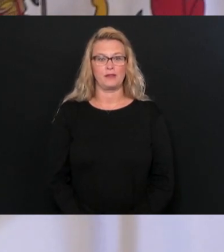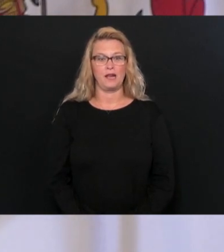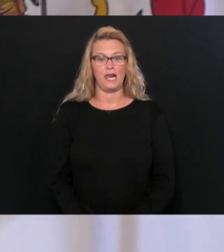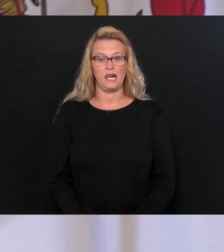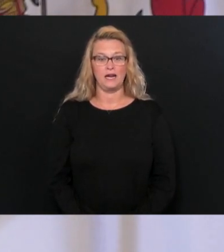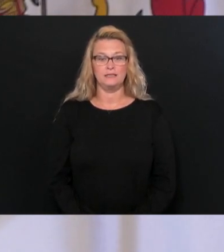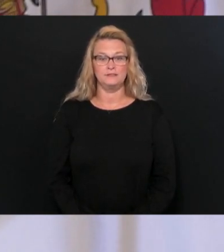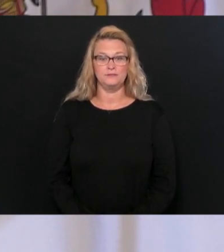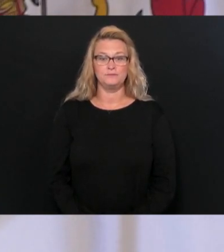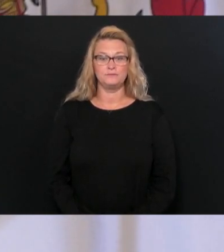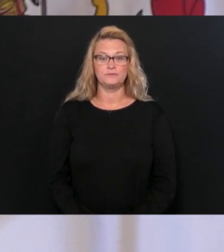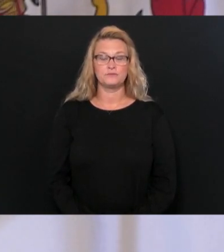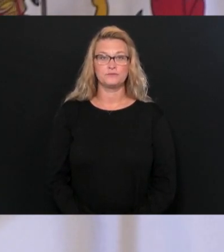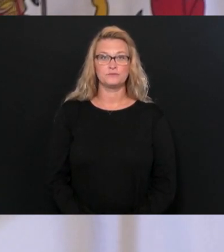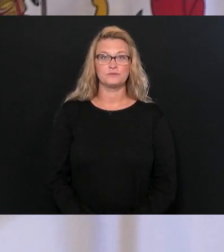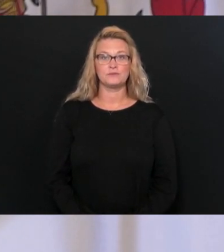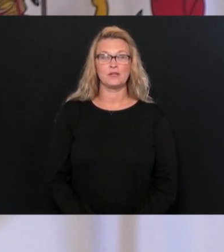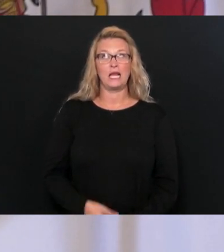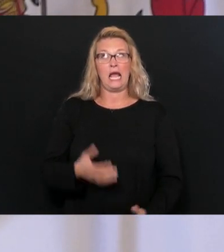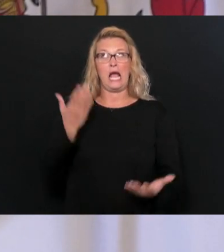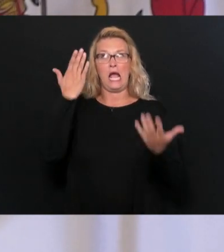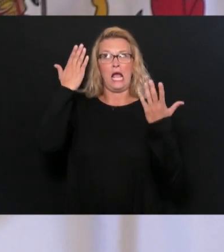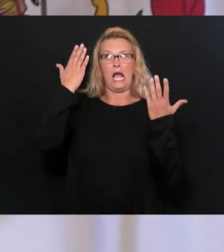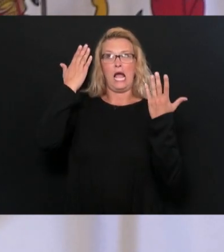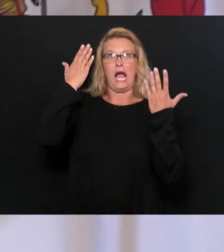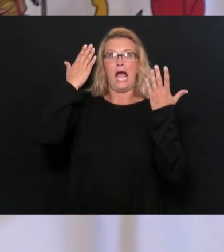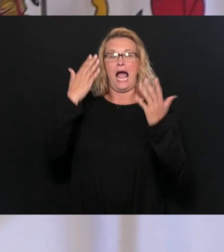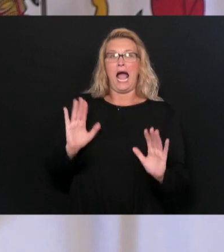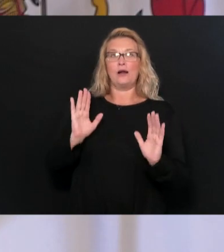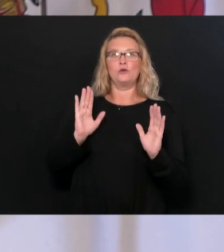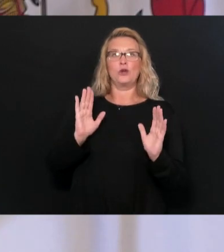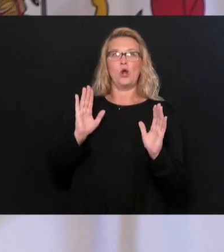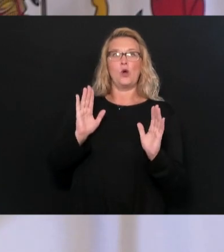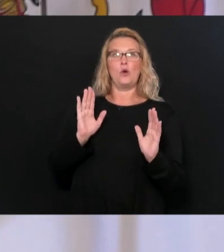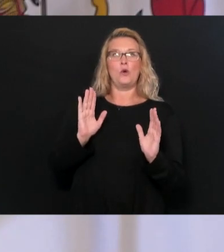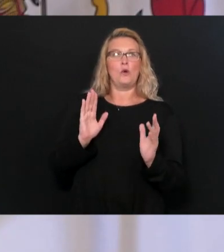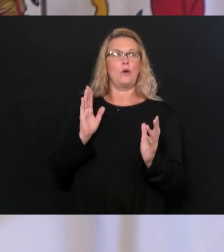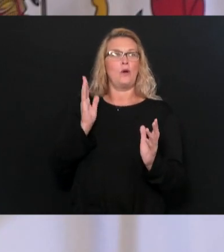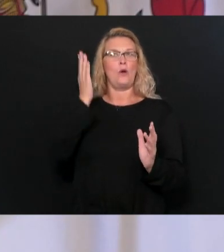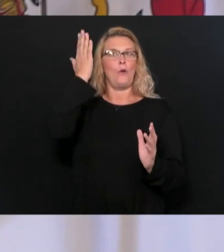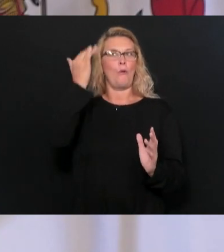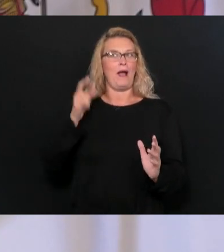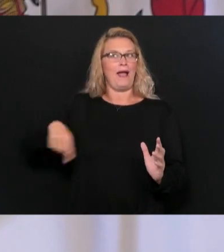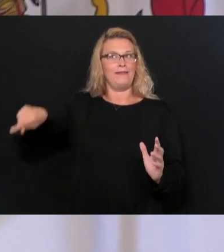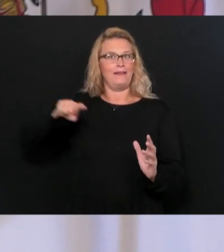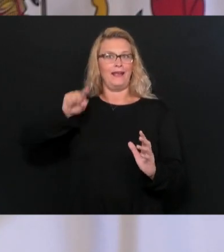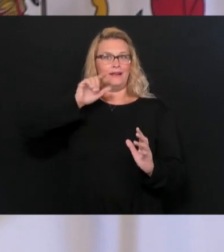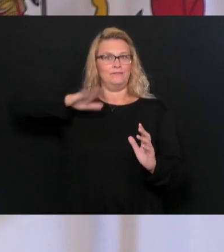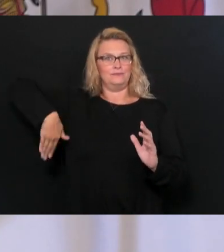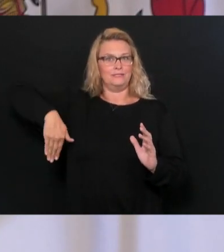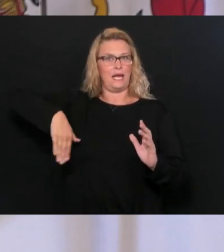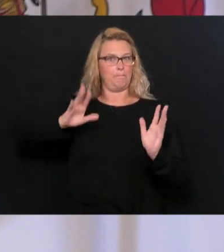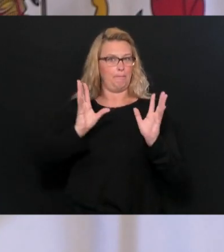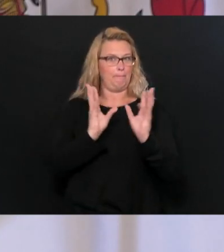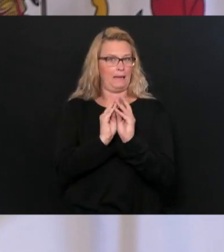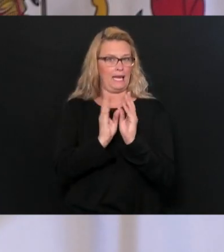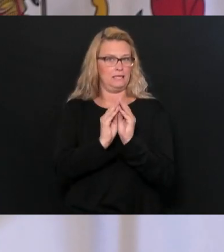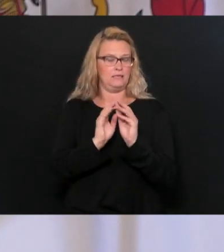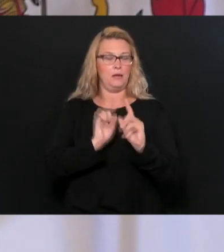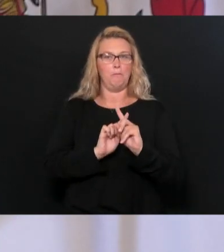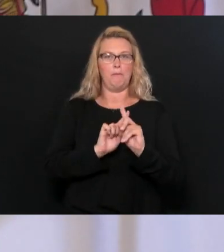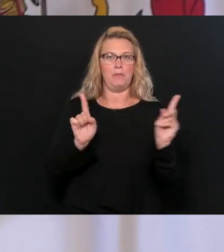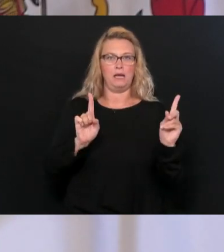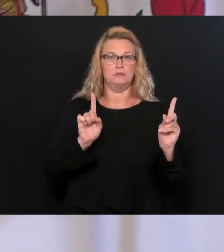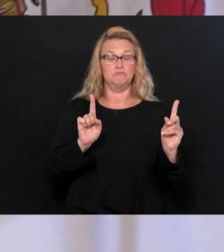probably ought to be taken from on a COVID briefing. But nevertheless, here's what I would say.